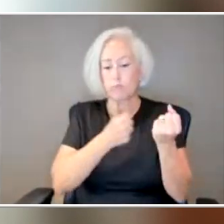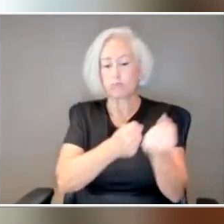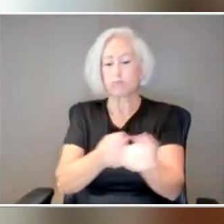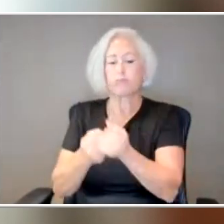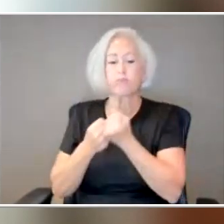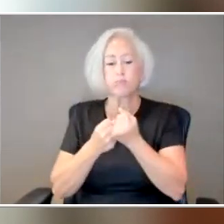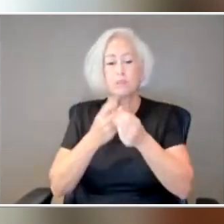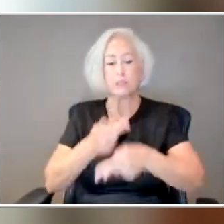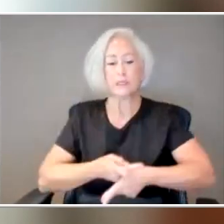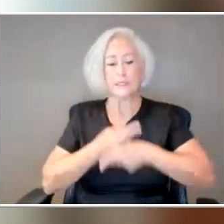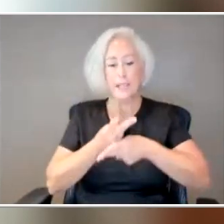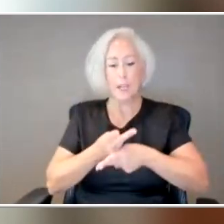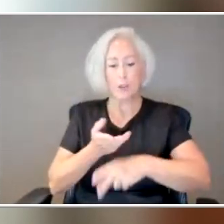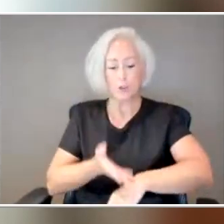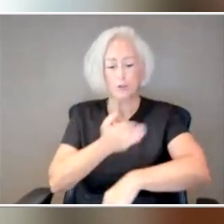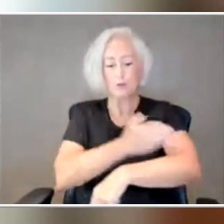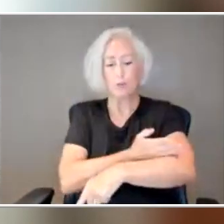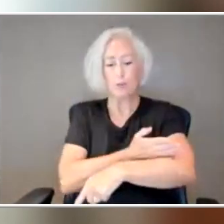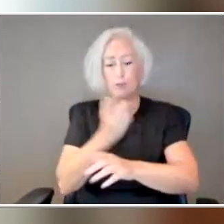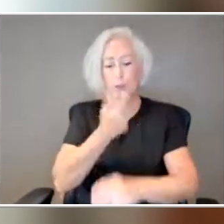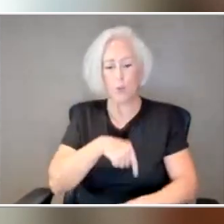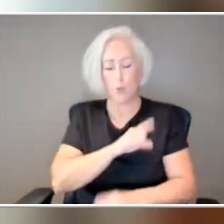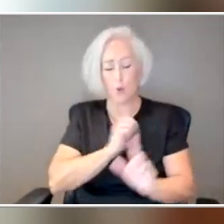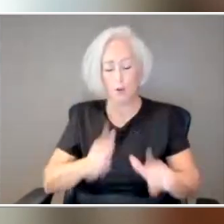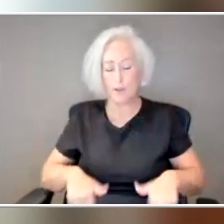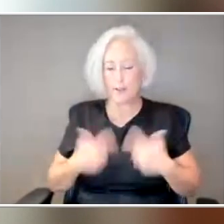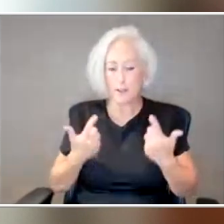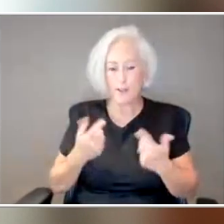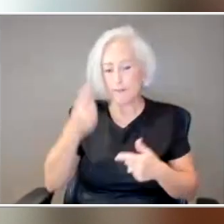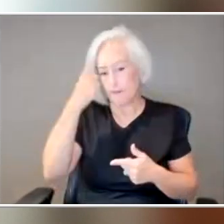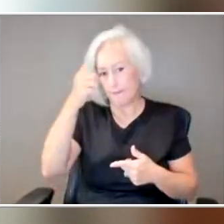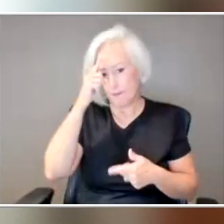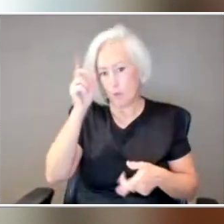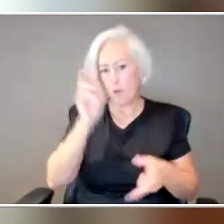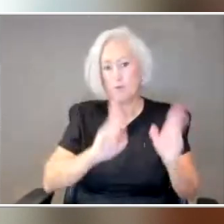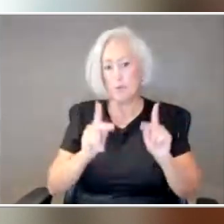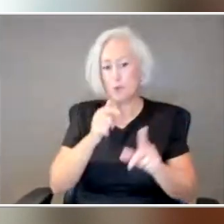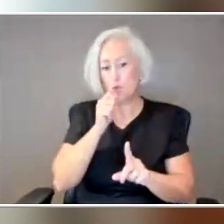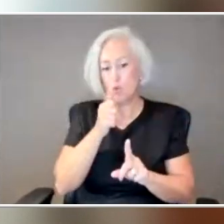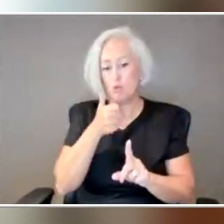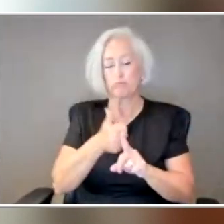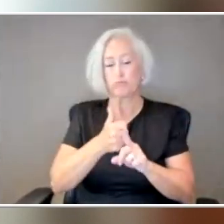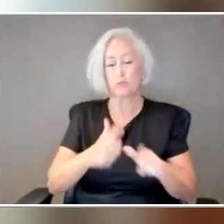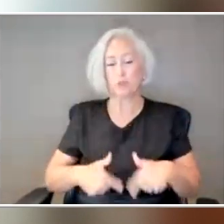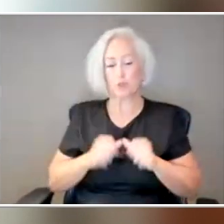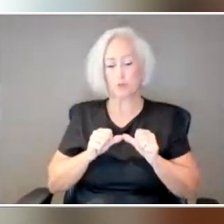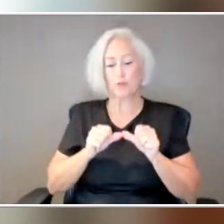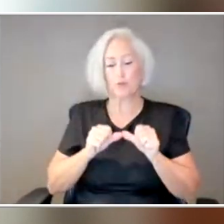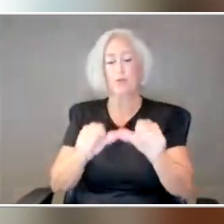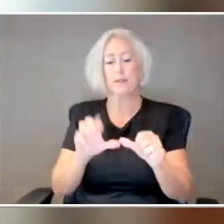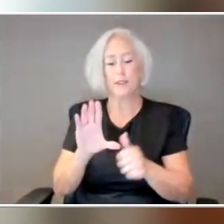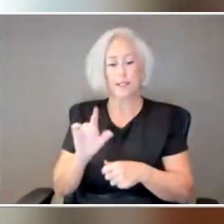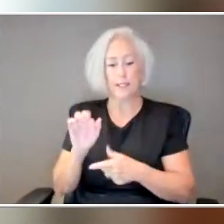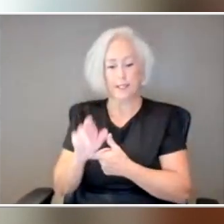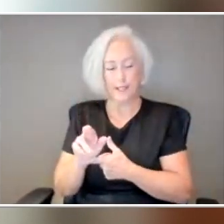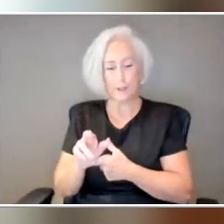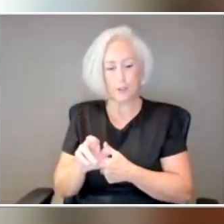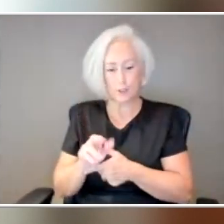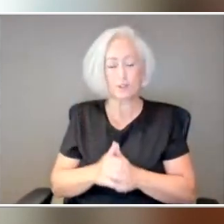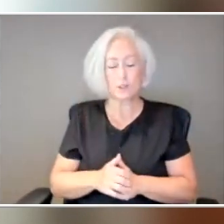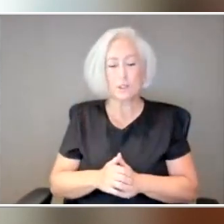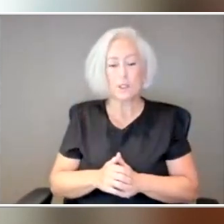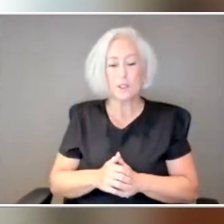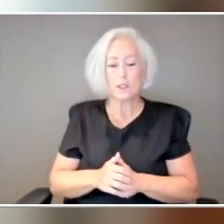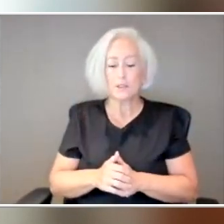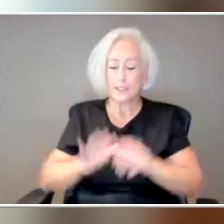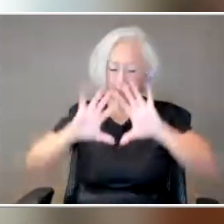to improve quality of life for patients who are survivors of cancer. So it does take a large team